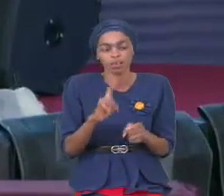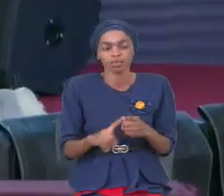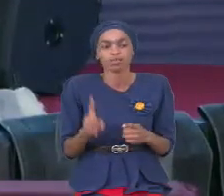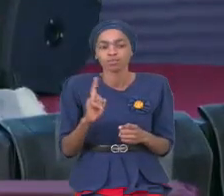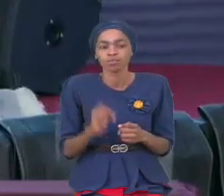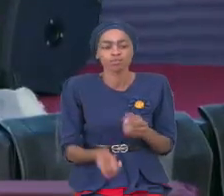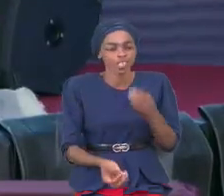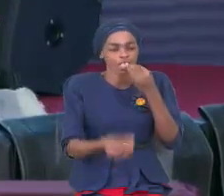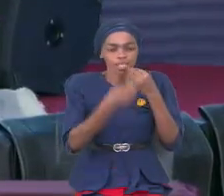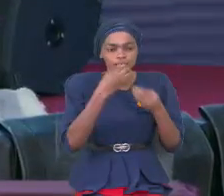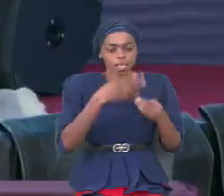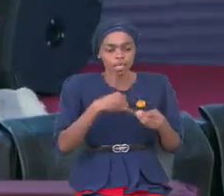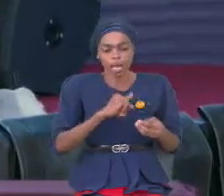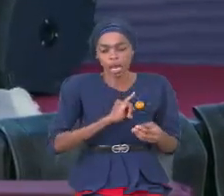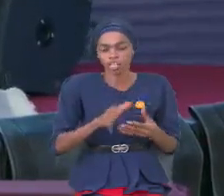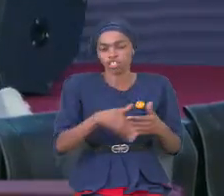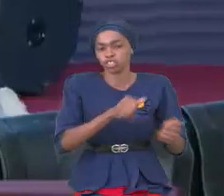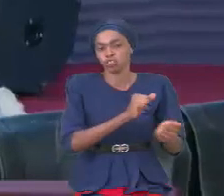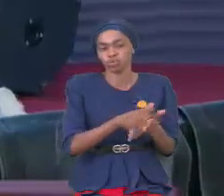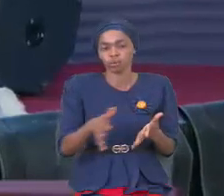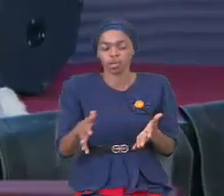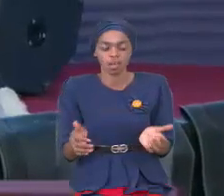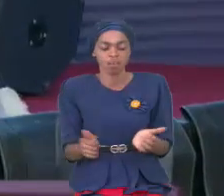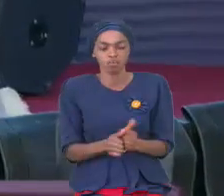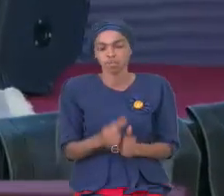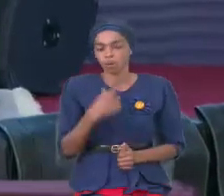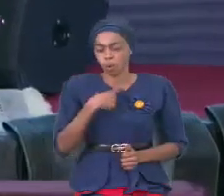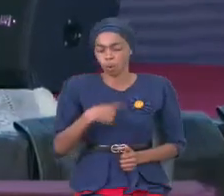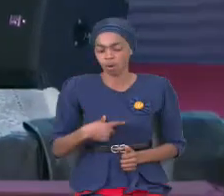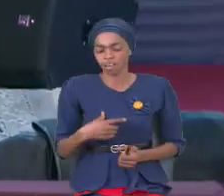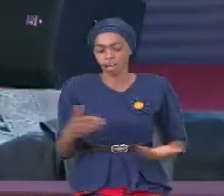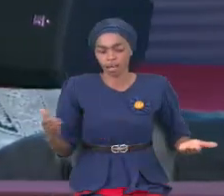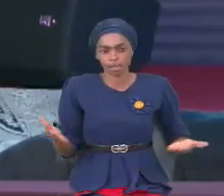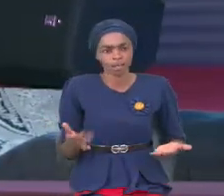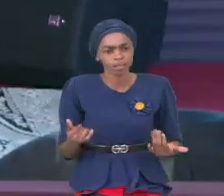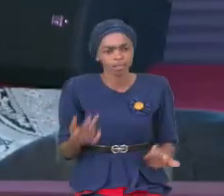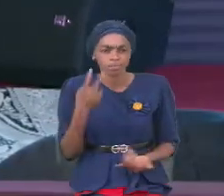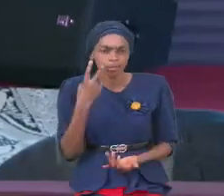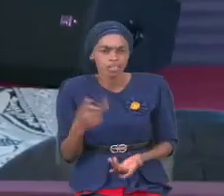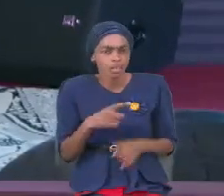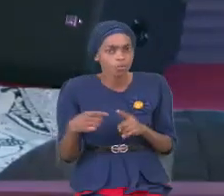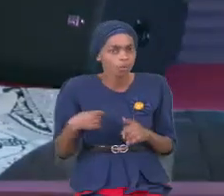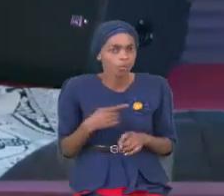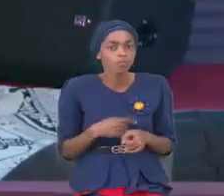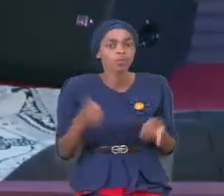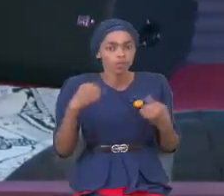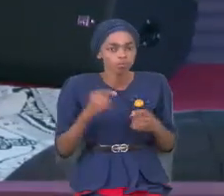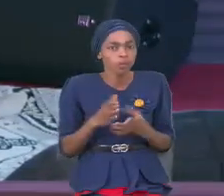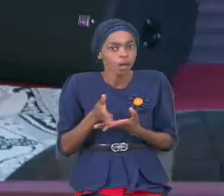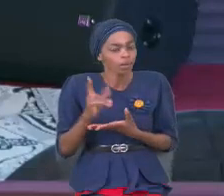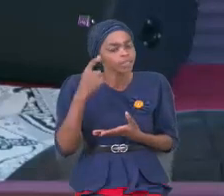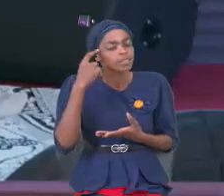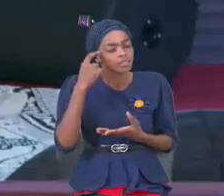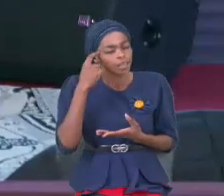hunger in this place. You see, when we come back to ourselves, we're able to think aright. We're able to